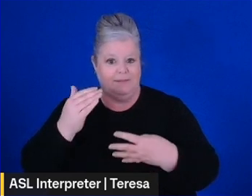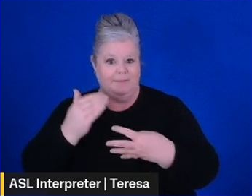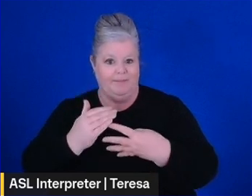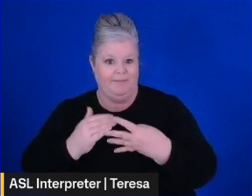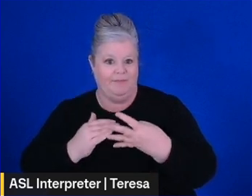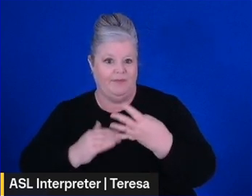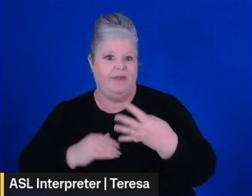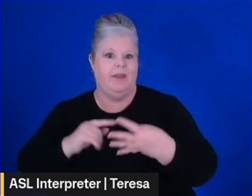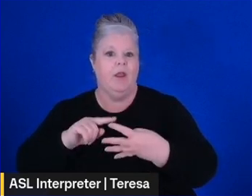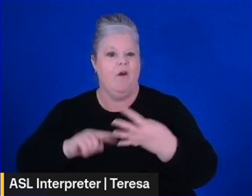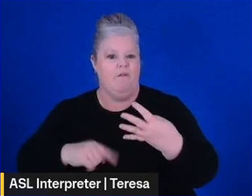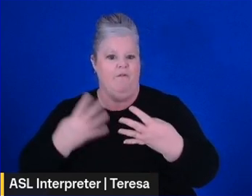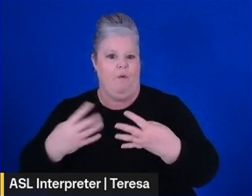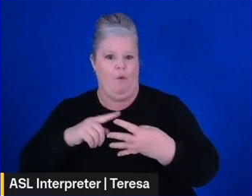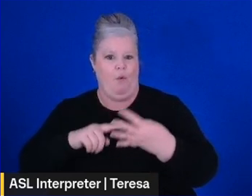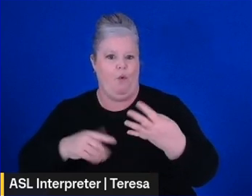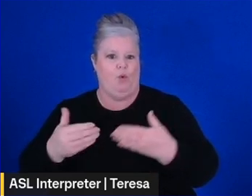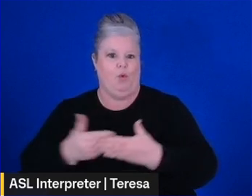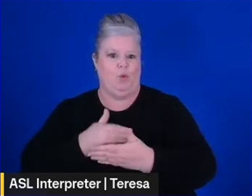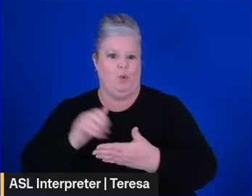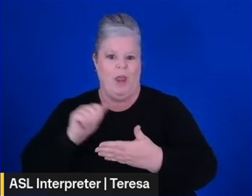resources will be created.